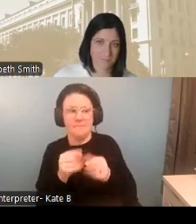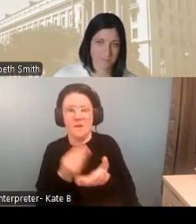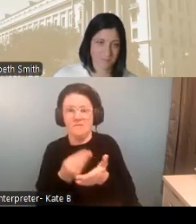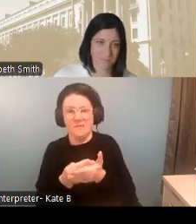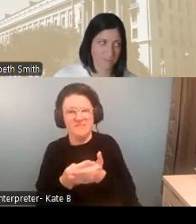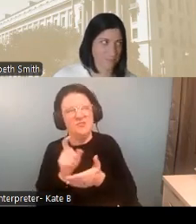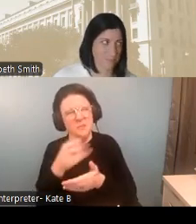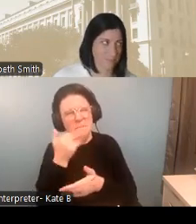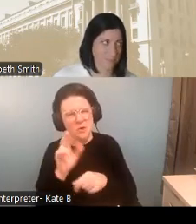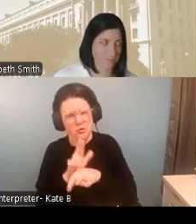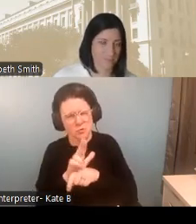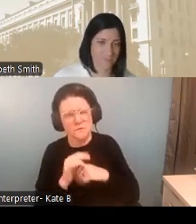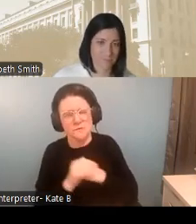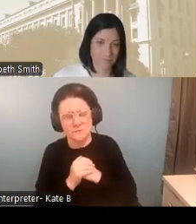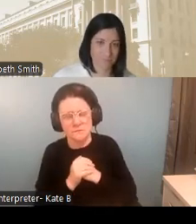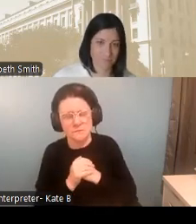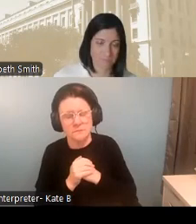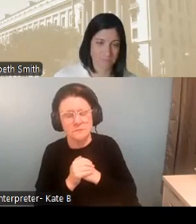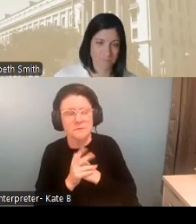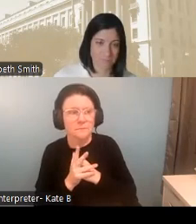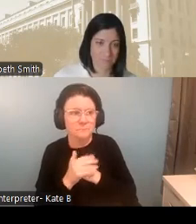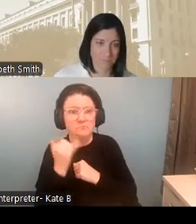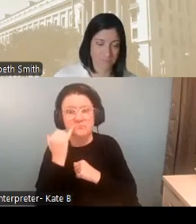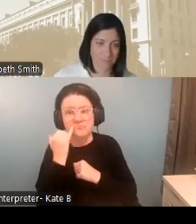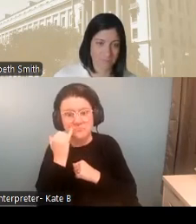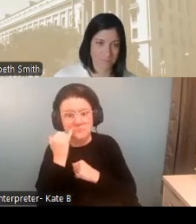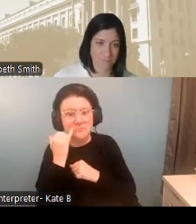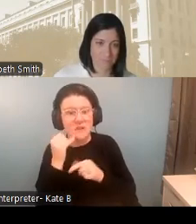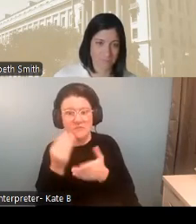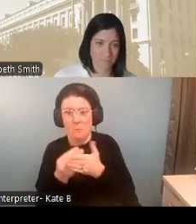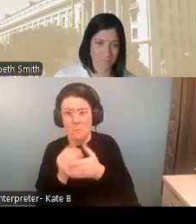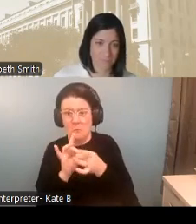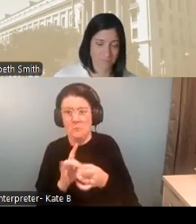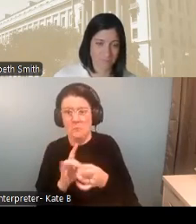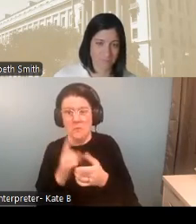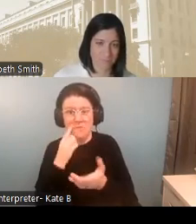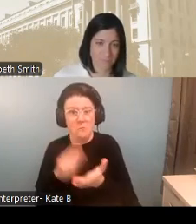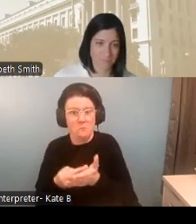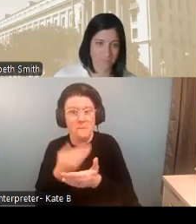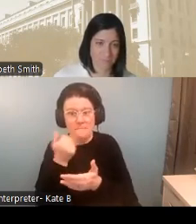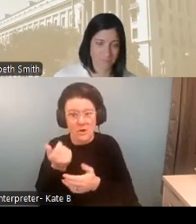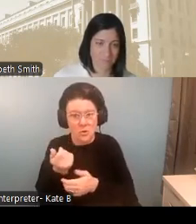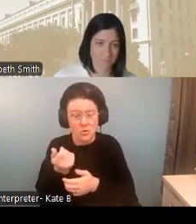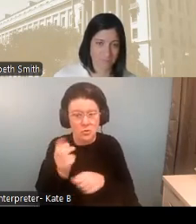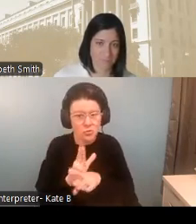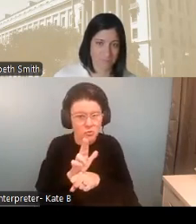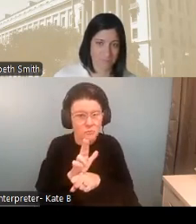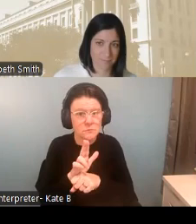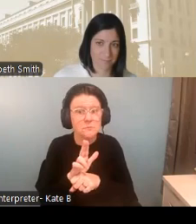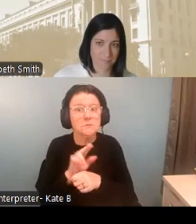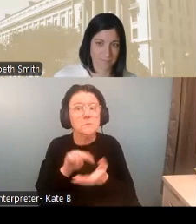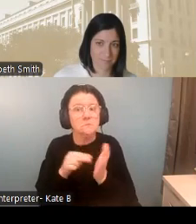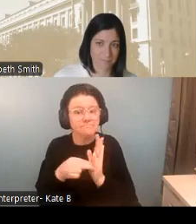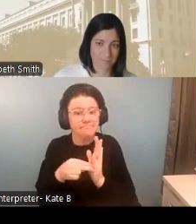better use. And if there is a dollar-related finding for funds to better use, that essentially means that we